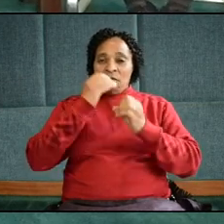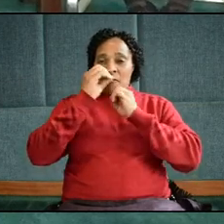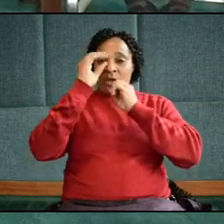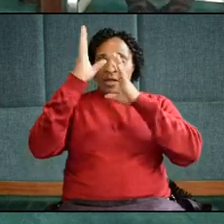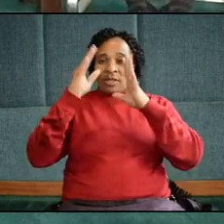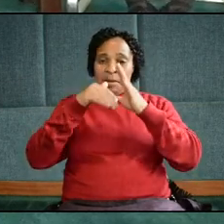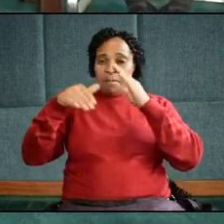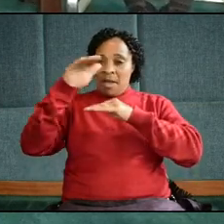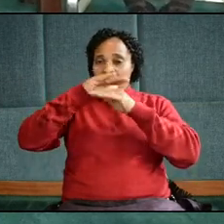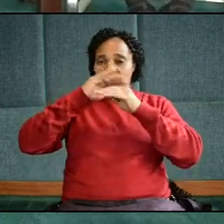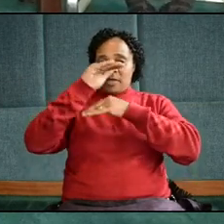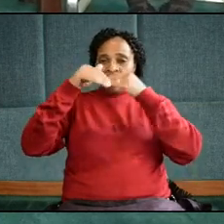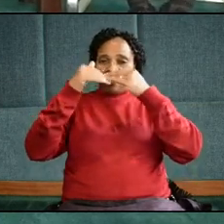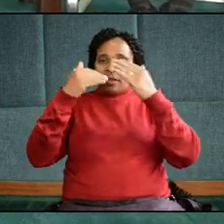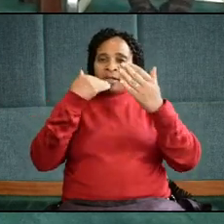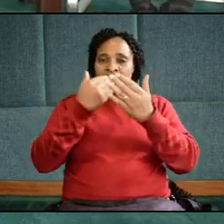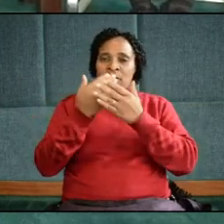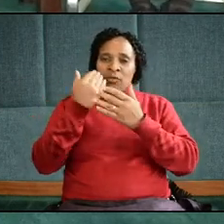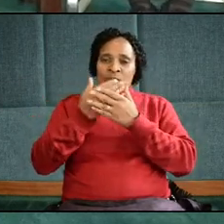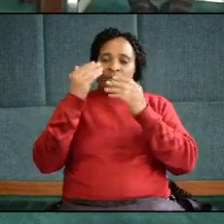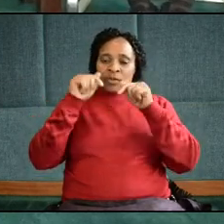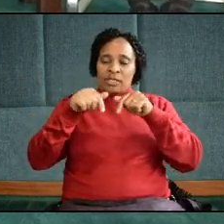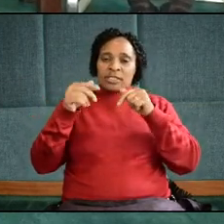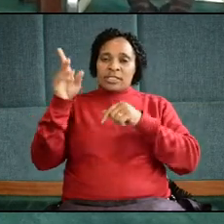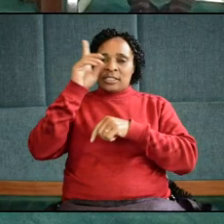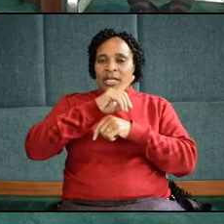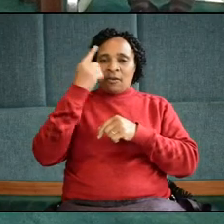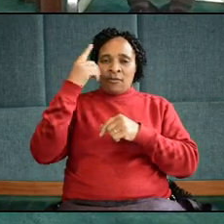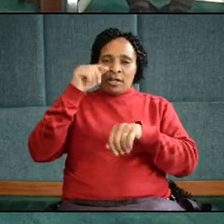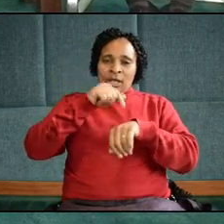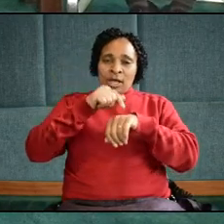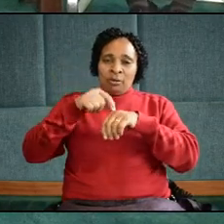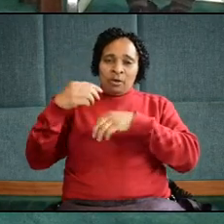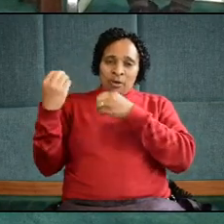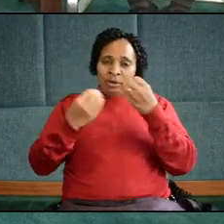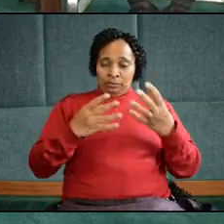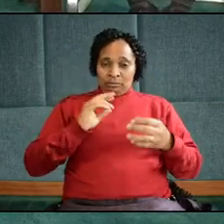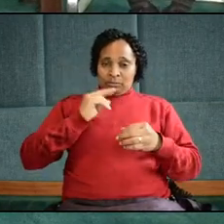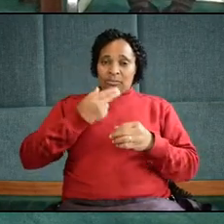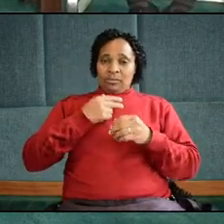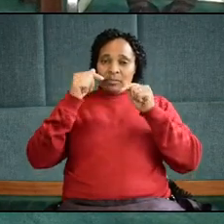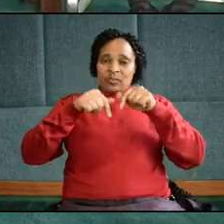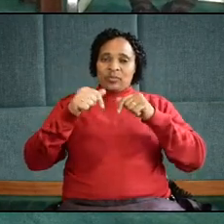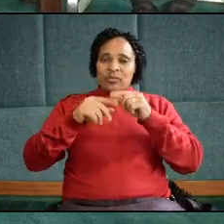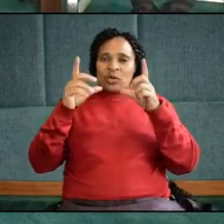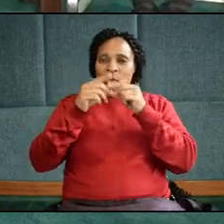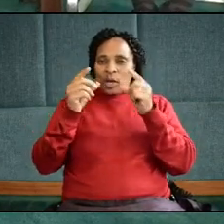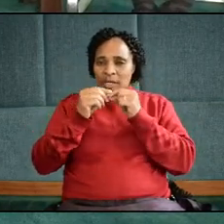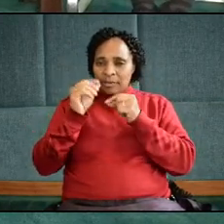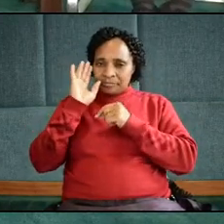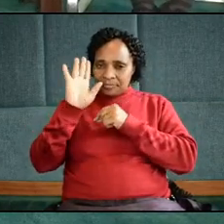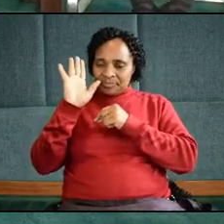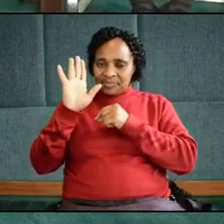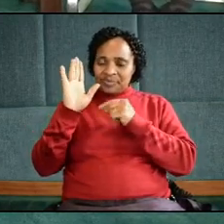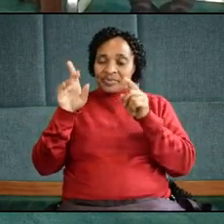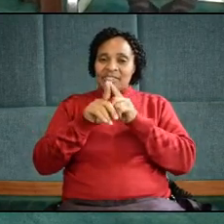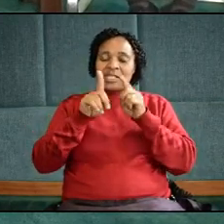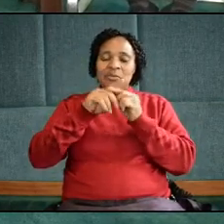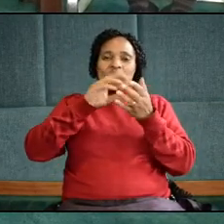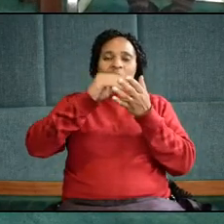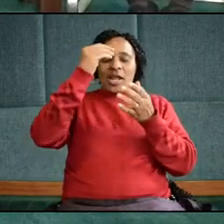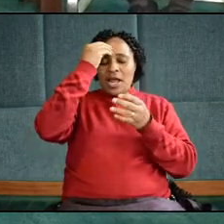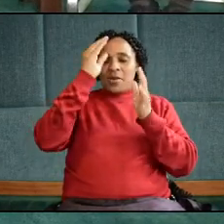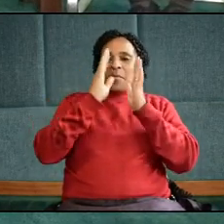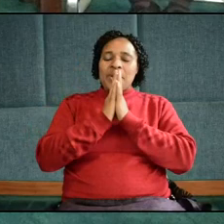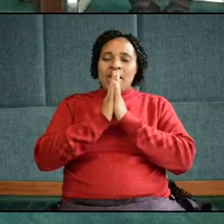who dwells up above in heaven, we thank you this day for the time you've given us to do your word. As we learn, we